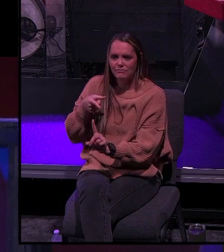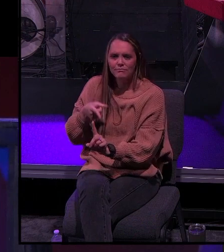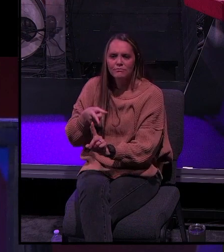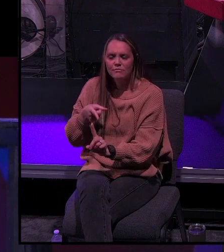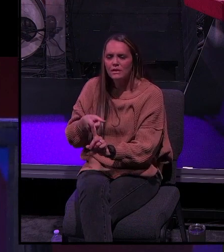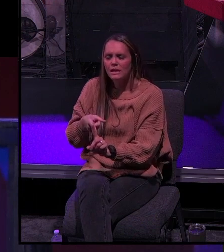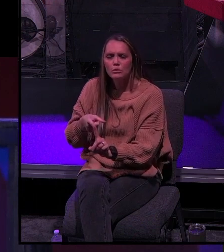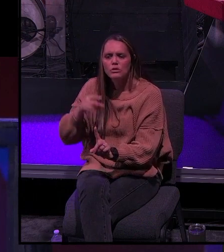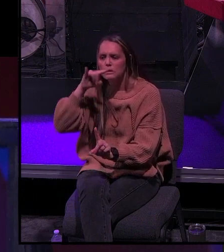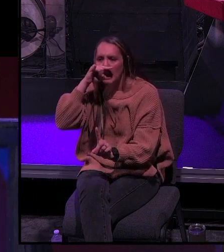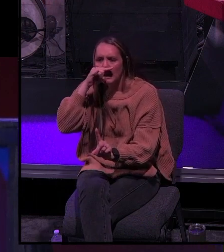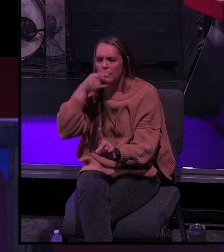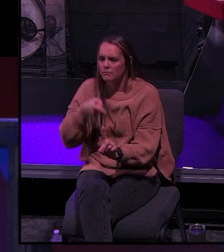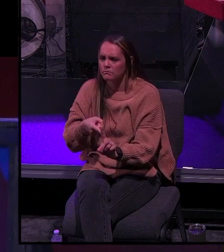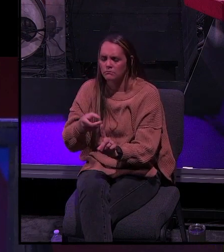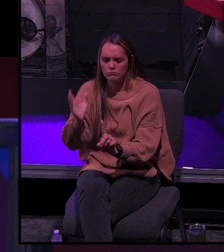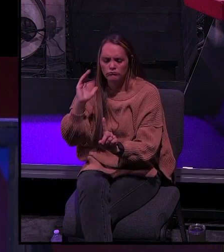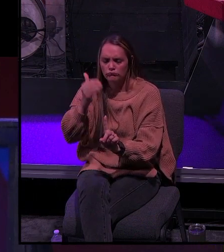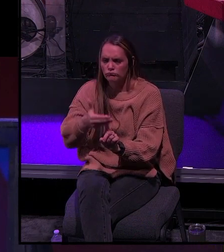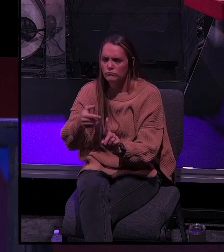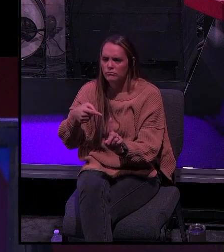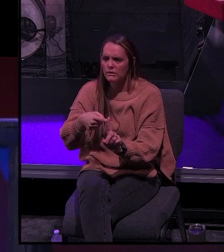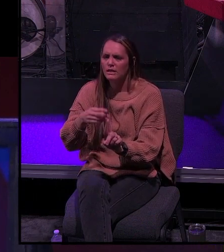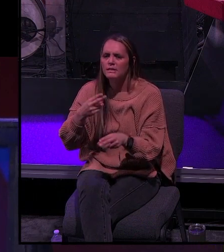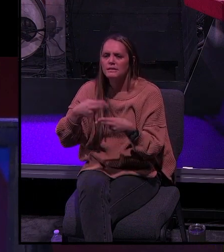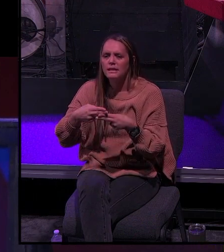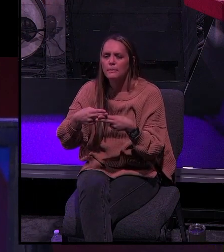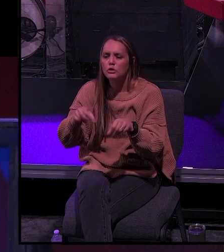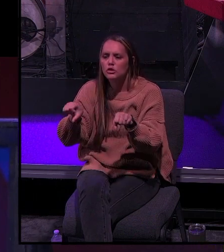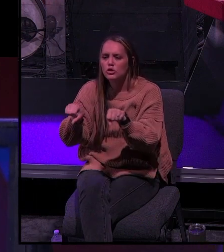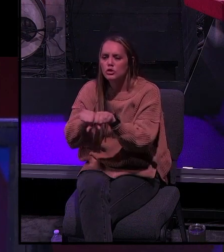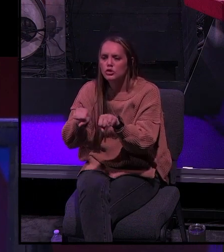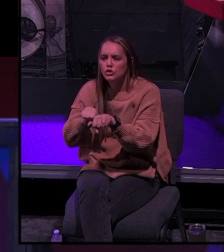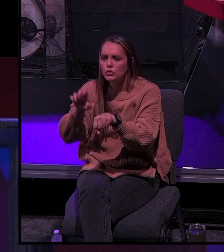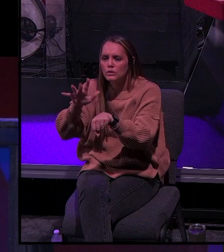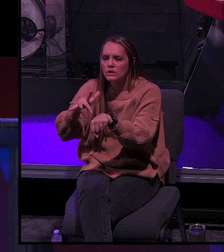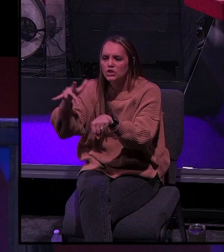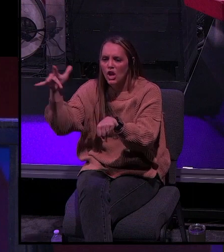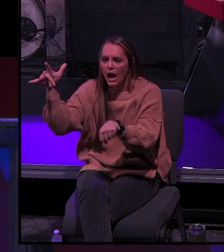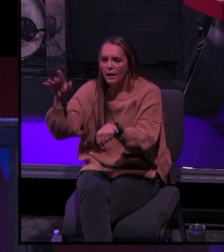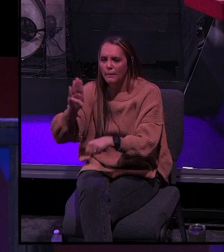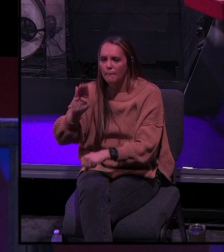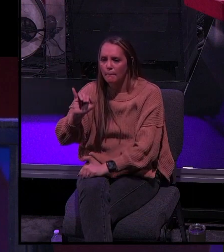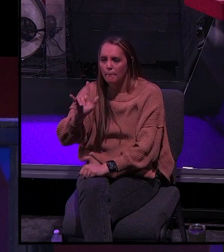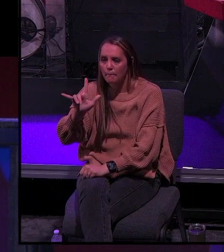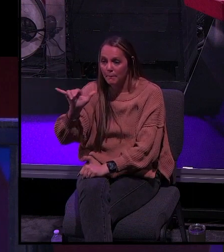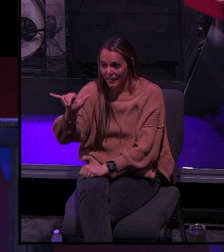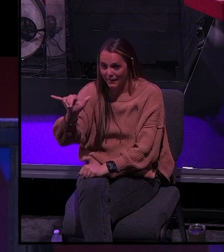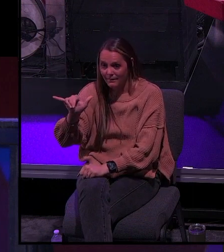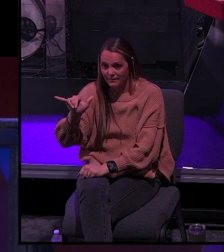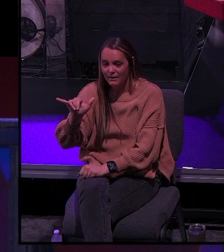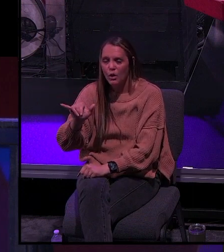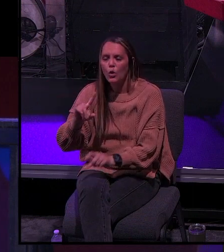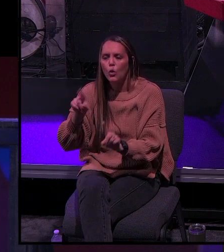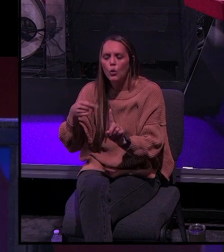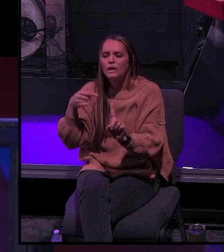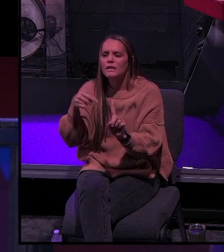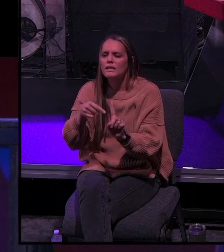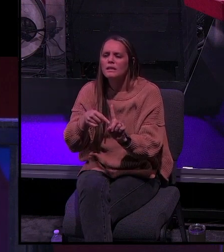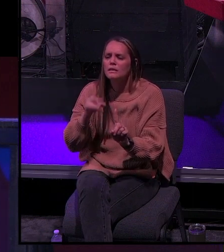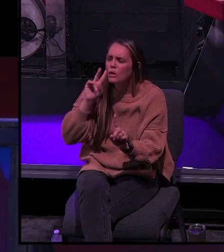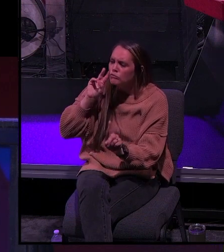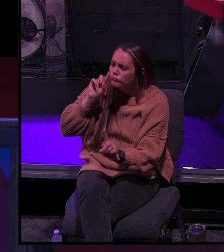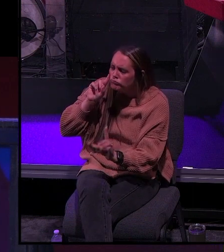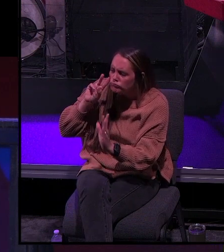unassuming kid. His name was Shoeshine Billy, and Shoeshine Billy, when he saw somebody in need or he saw somebody in